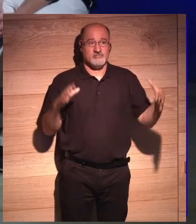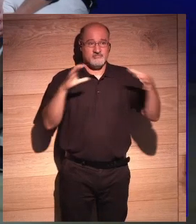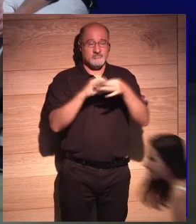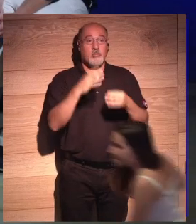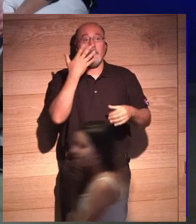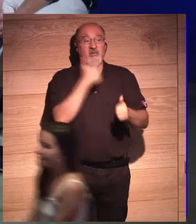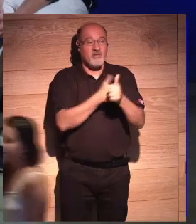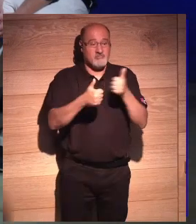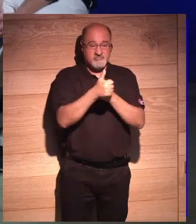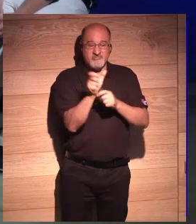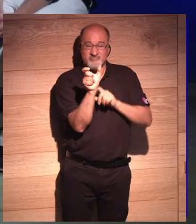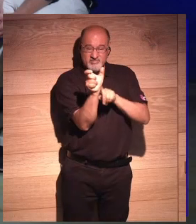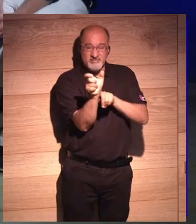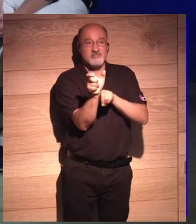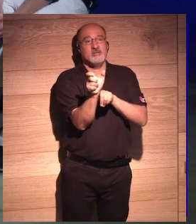So based on this, I